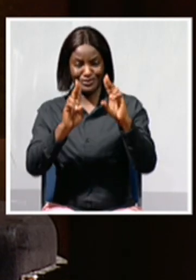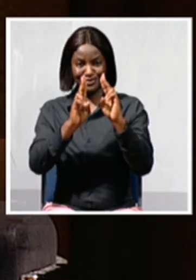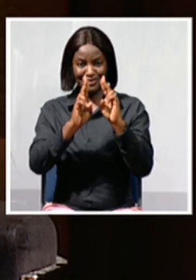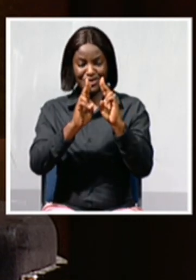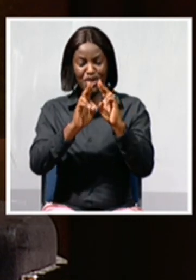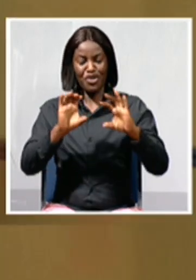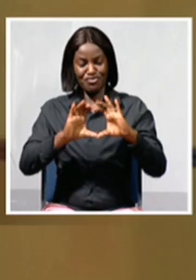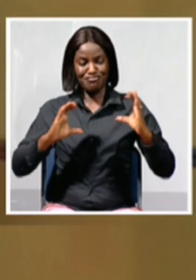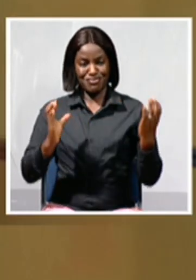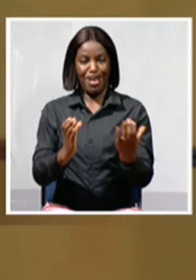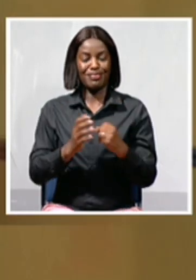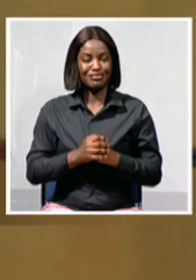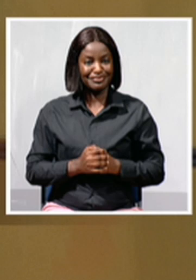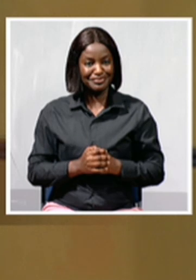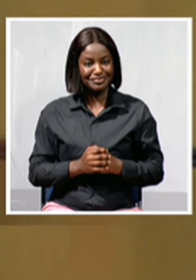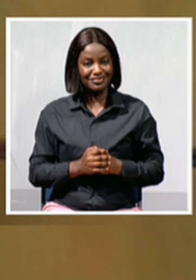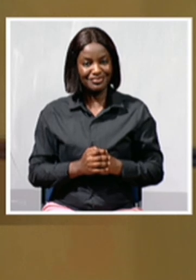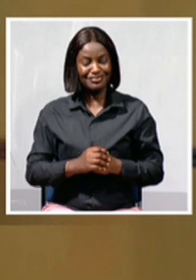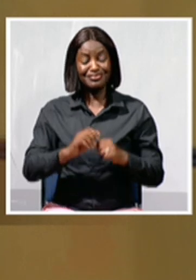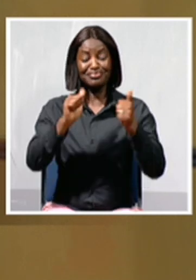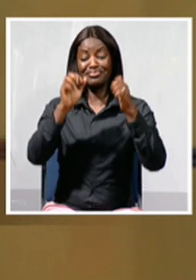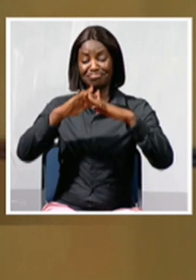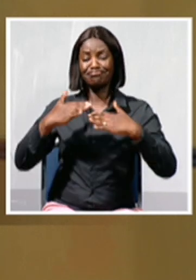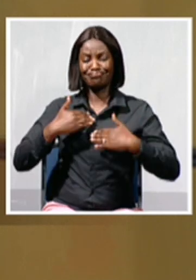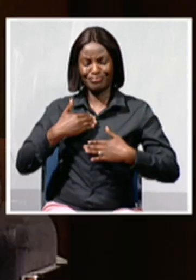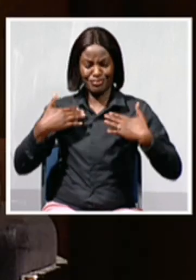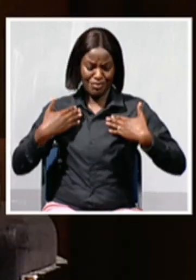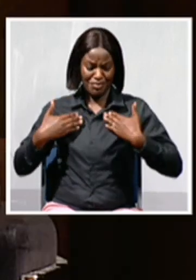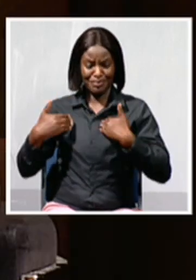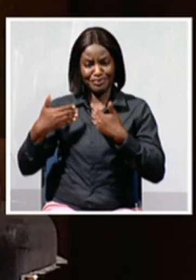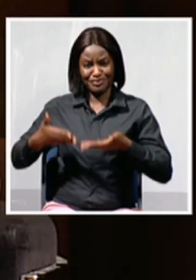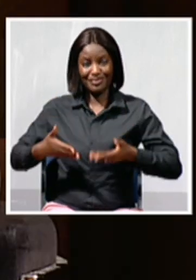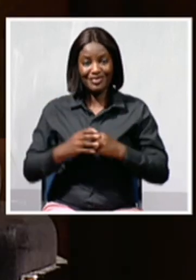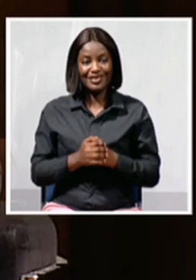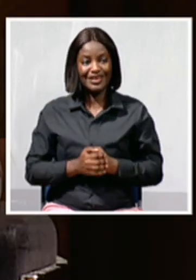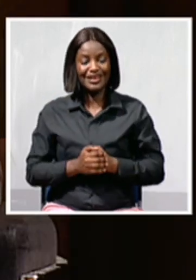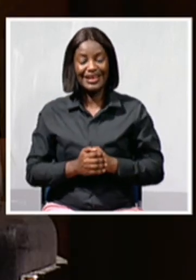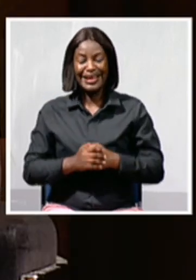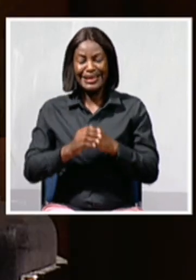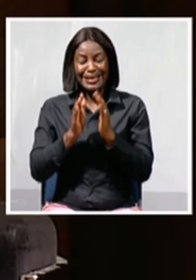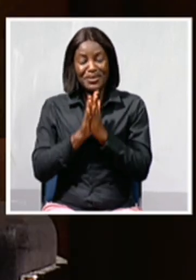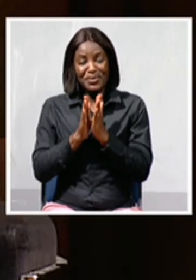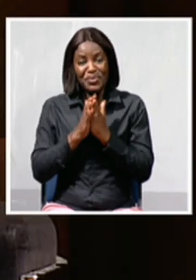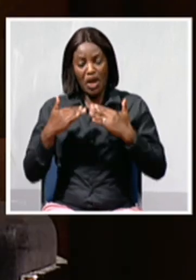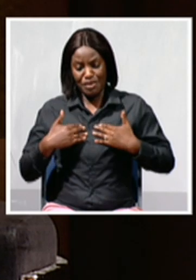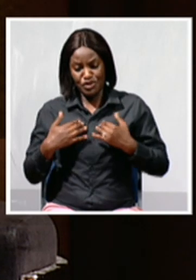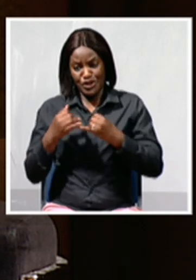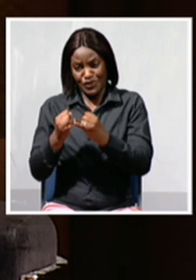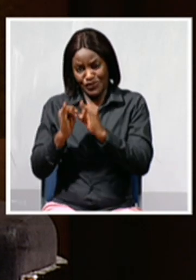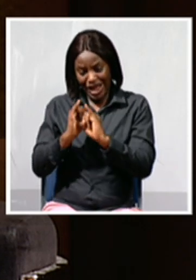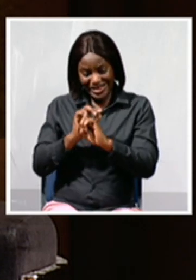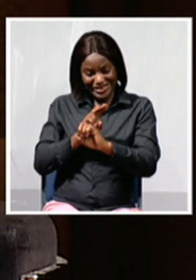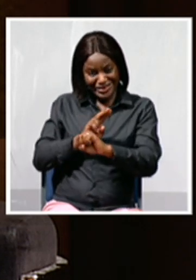Nation. Good evening, Denver. It's good to be here. We're also honored this evening to have invited Dr. Marius Kudumo, who is a